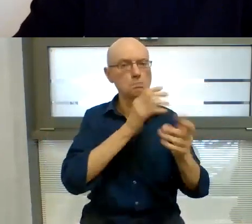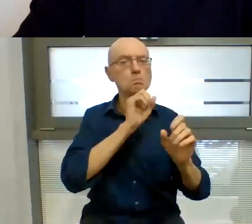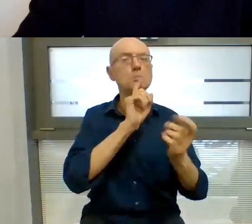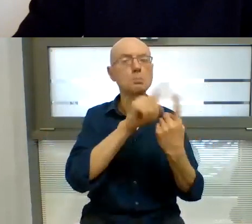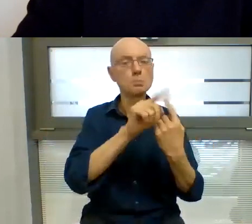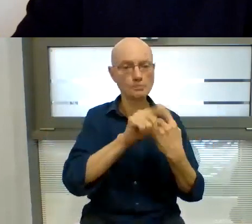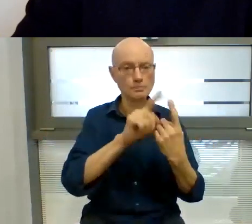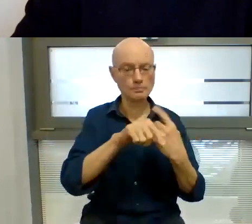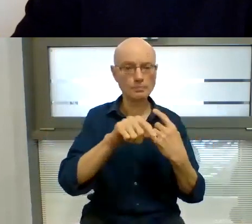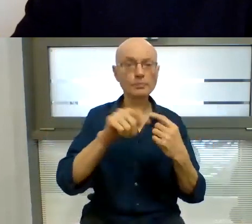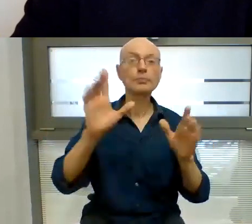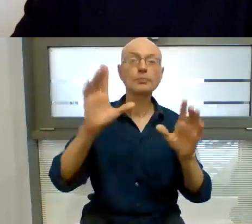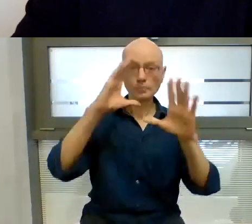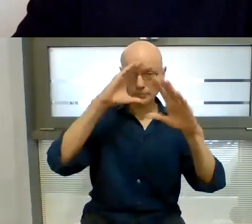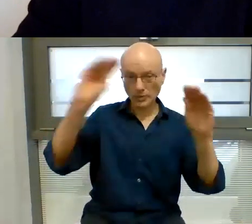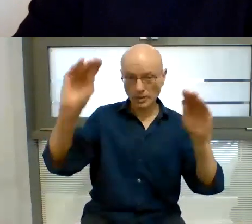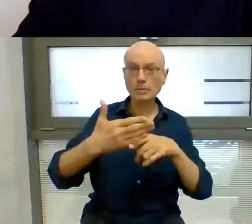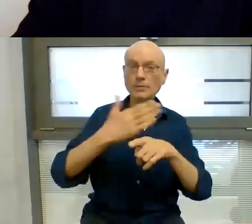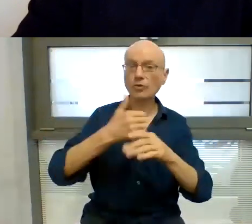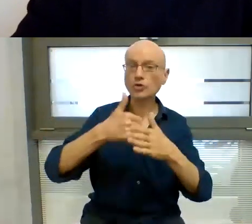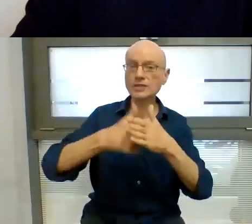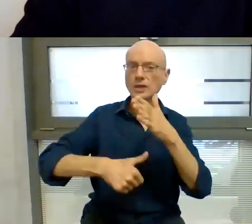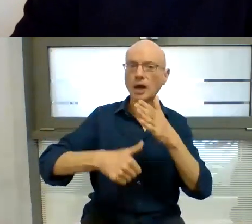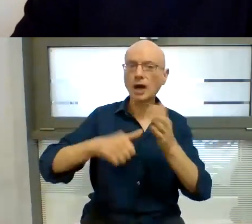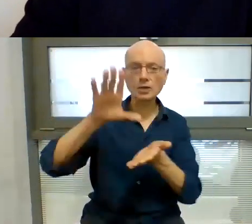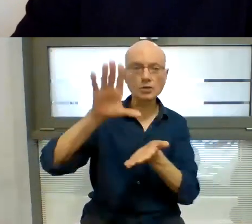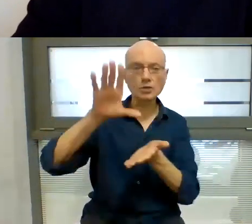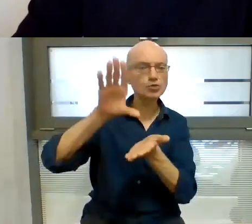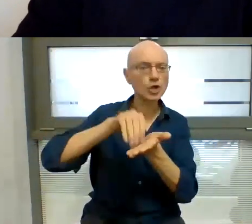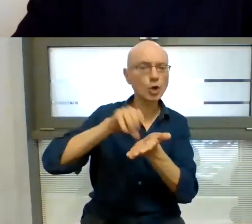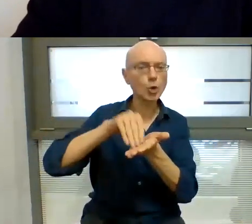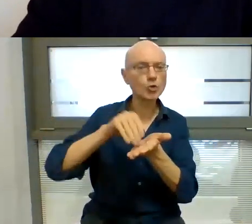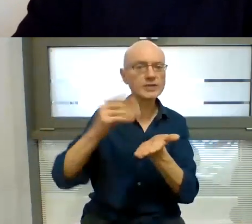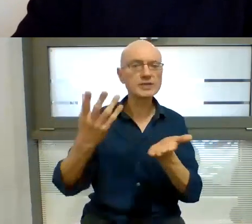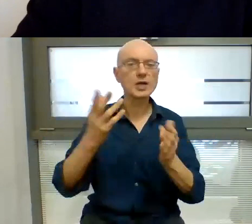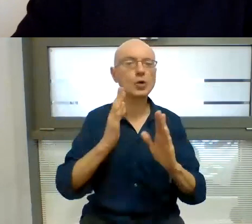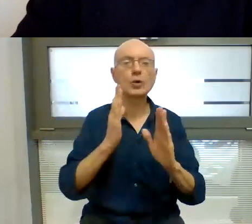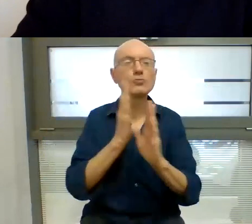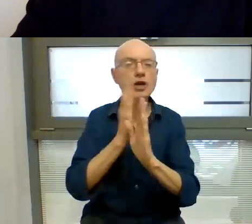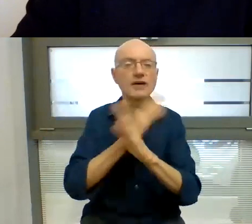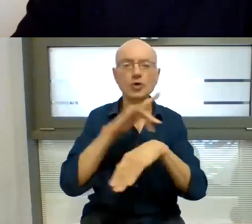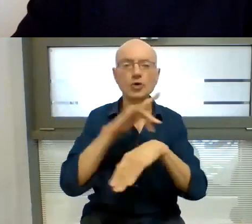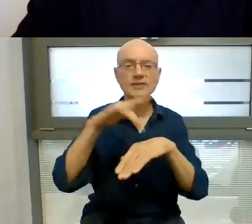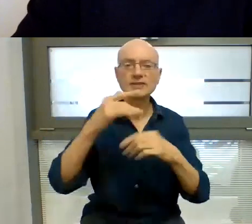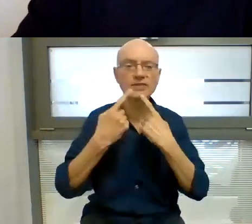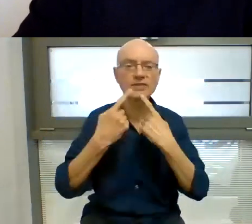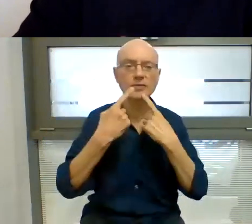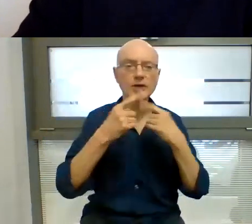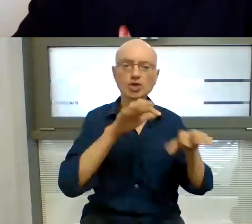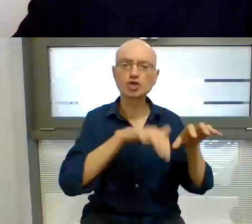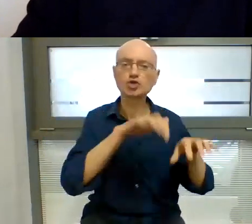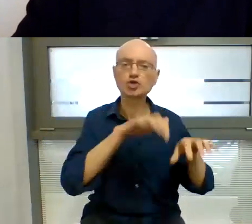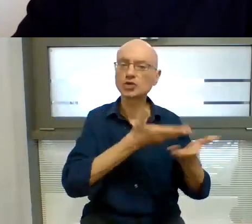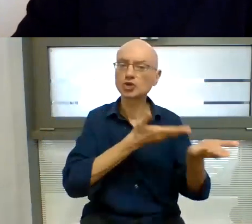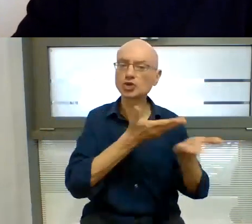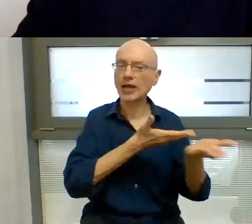The session is being recorded, so we ask you not to share any private or sensitive information in the chat. So with all